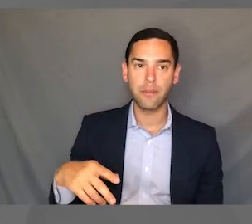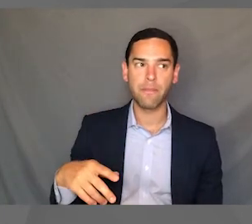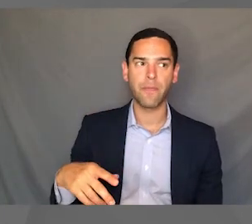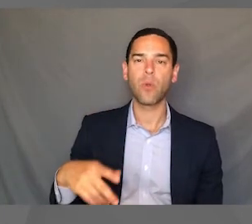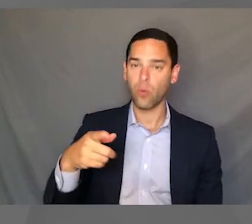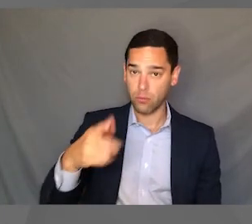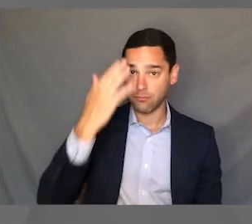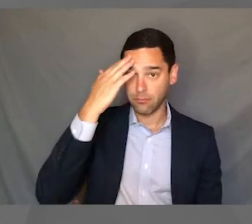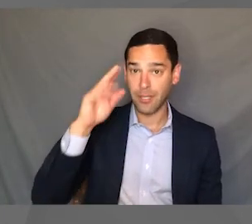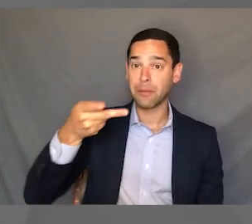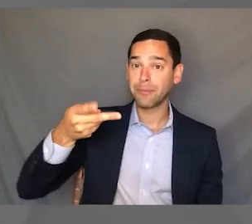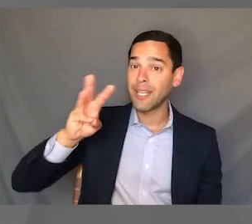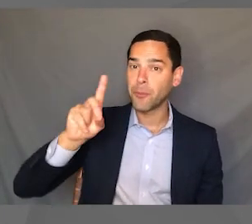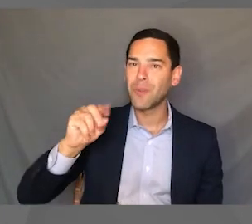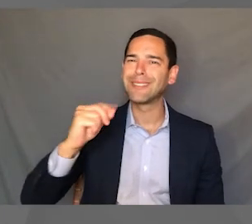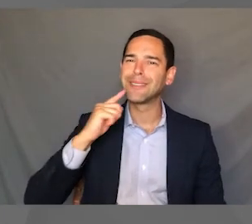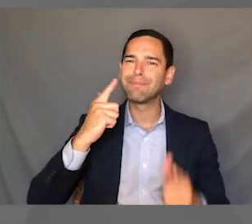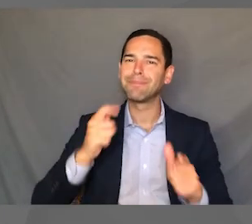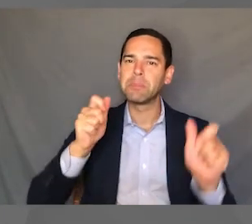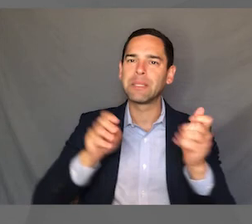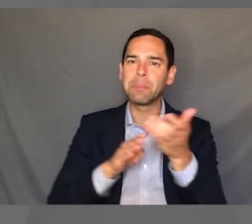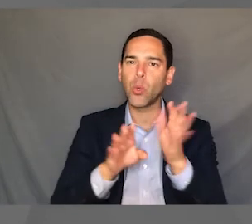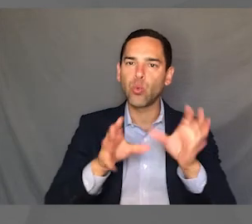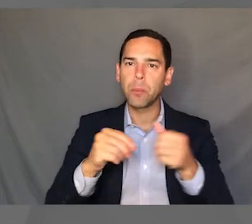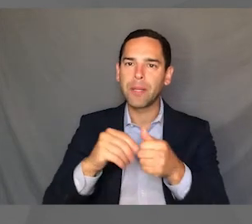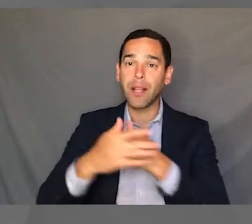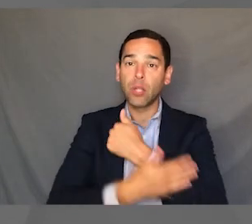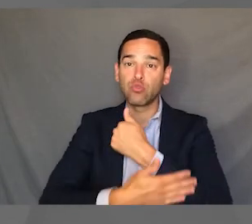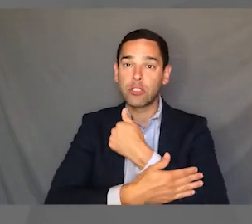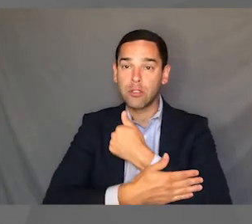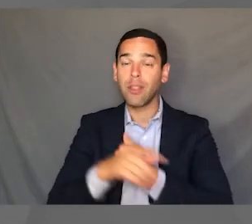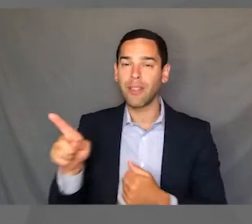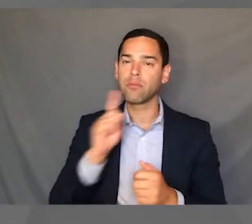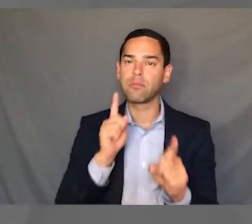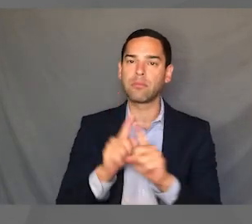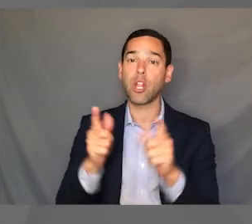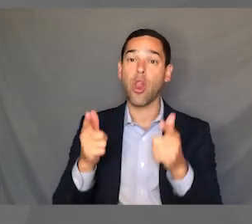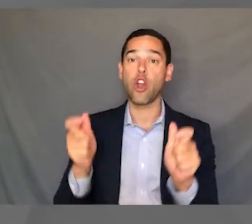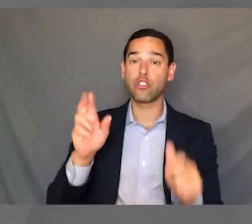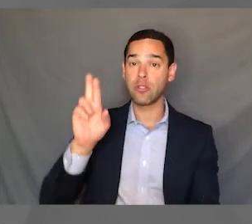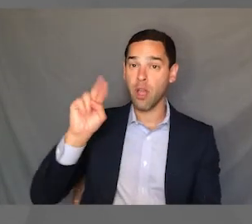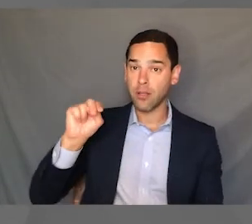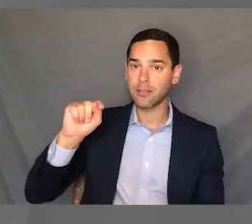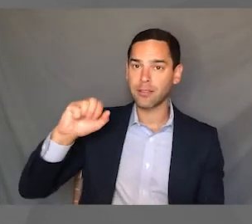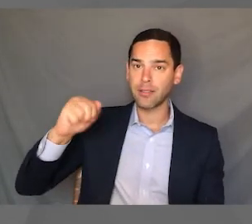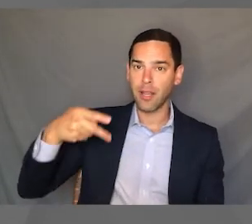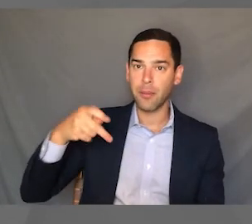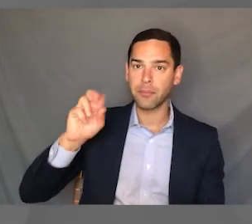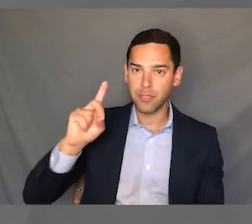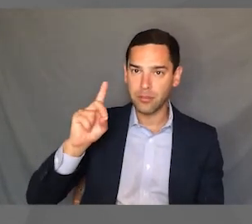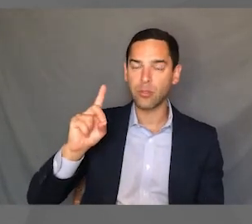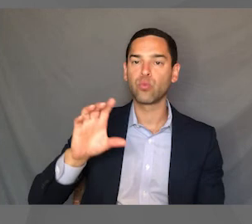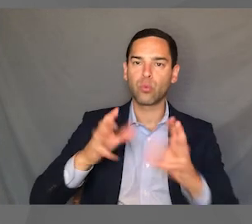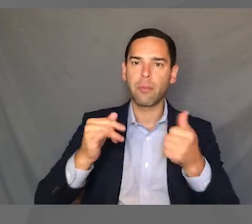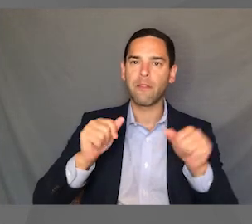the largest minority group in our country, they're the largest untapped group of potential employees in